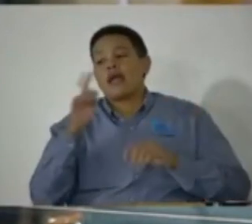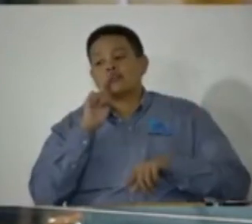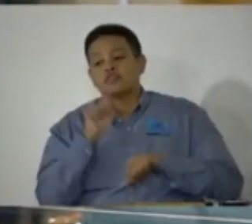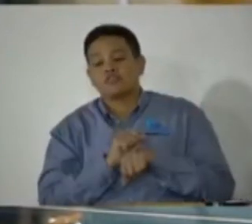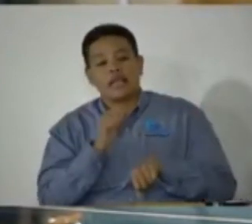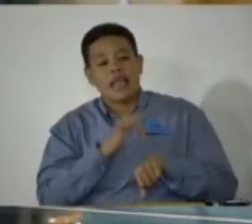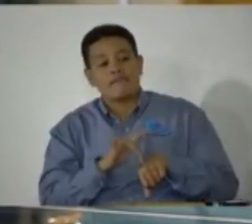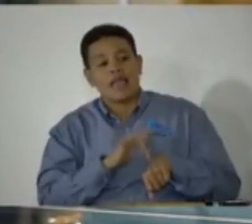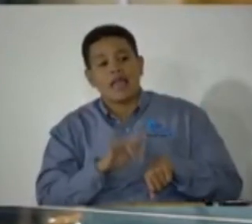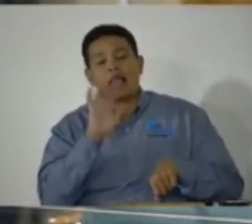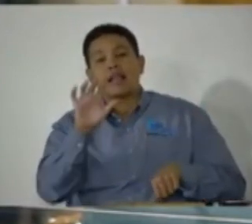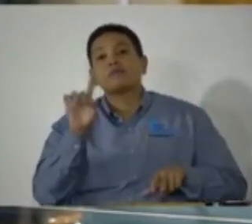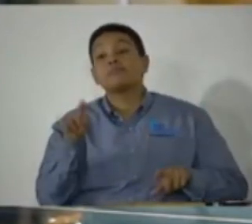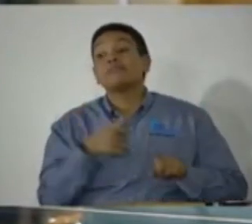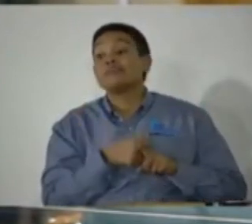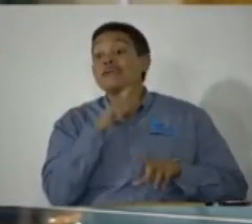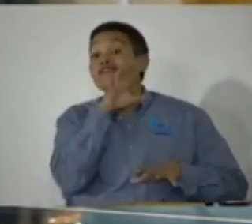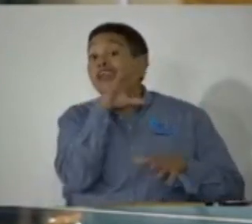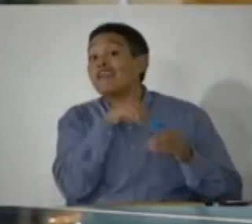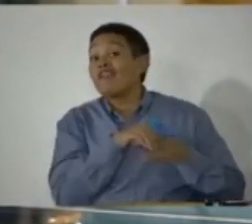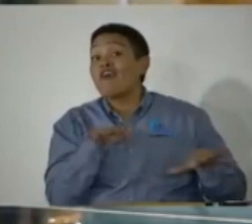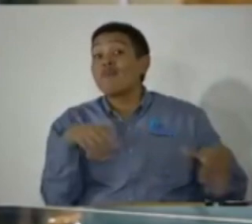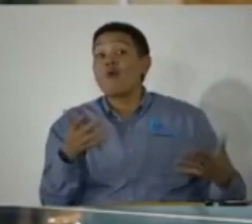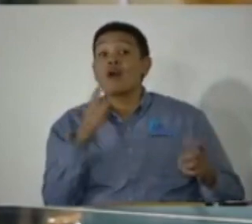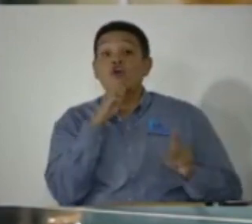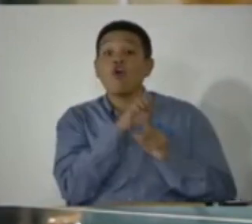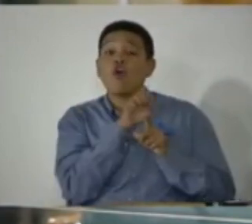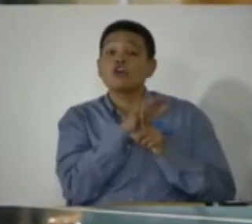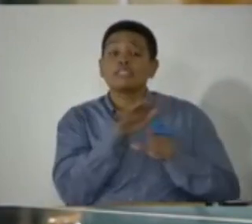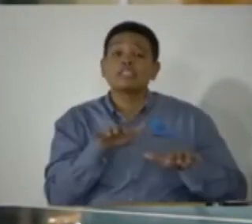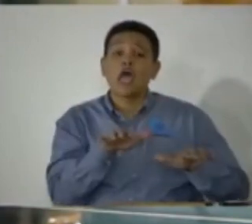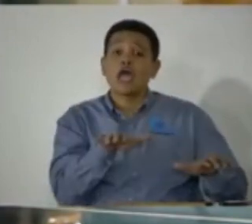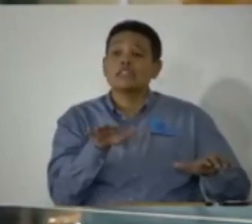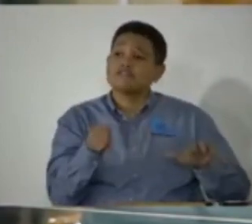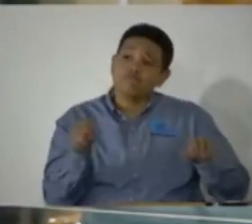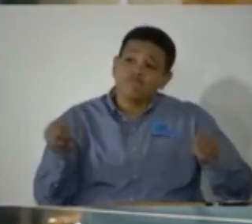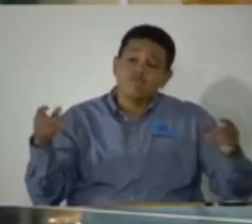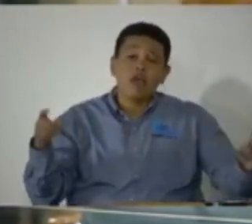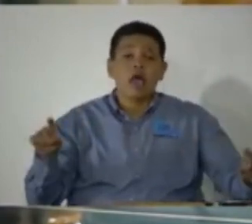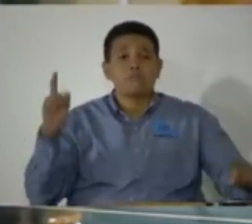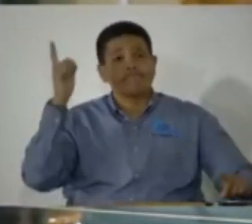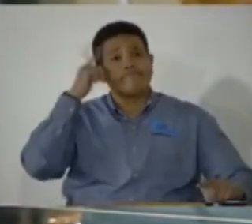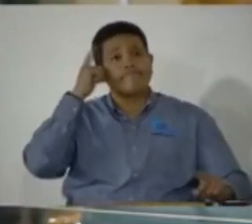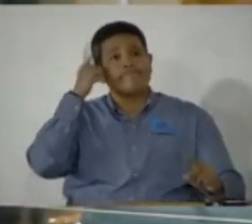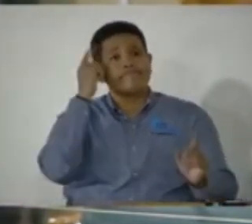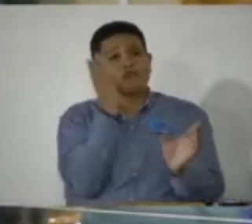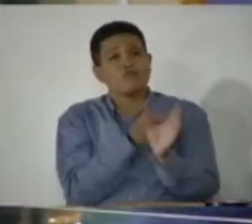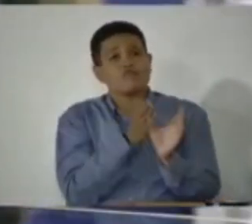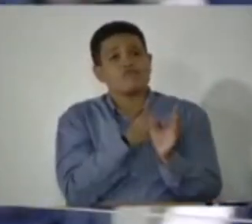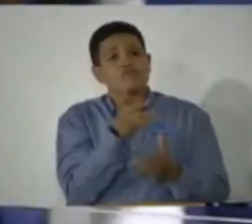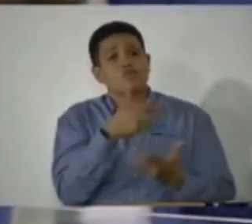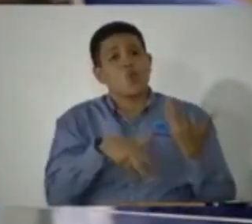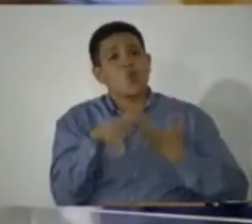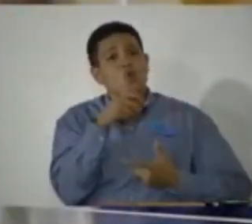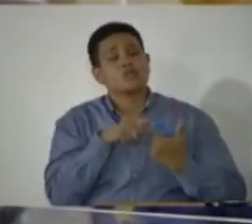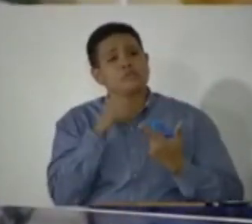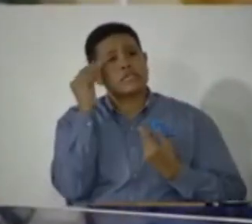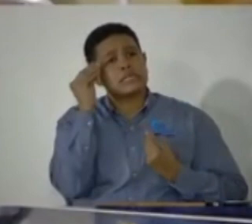available. They were involved in orientation activities, psychosocial and empowerment